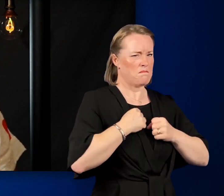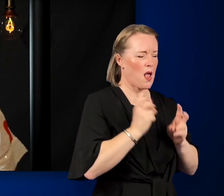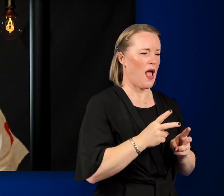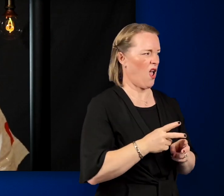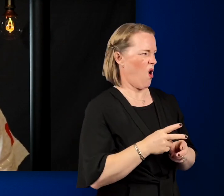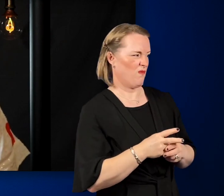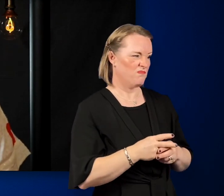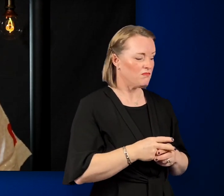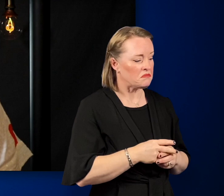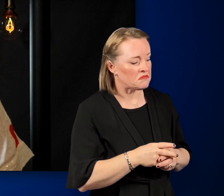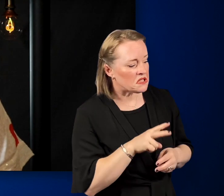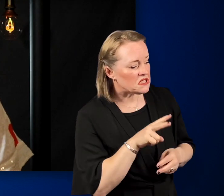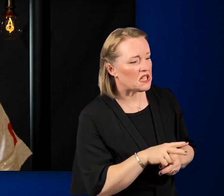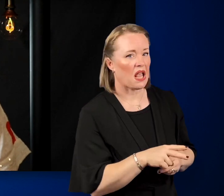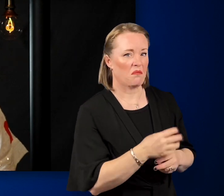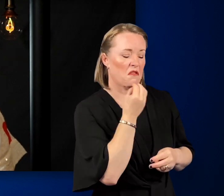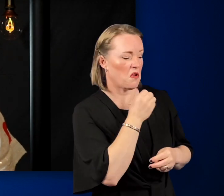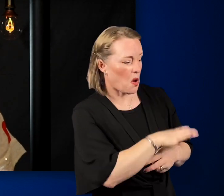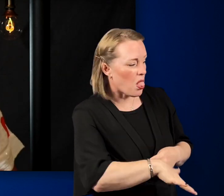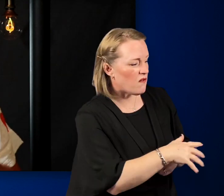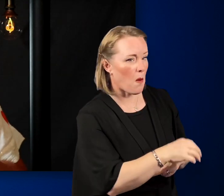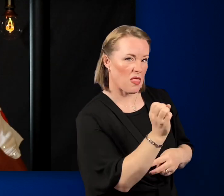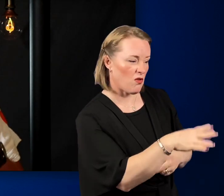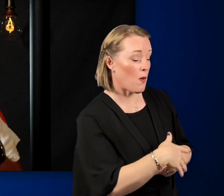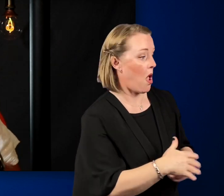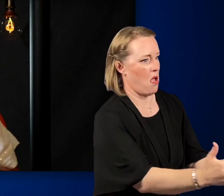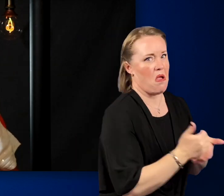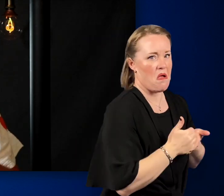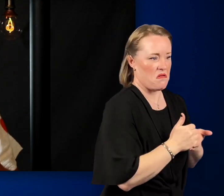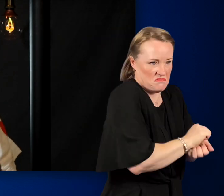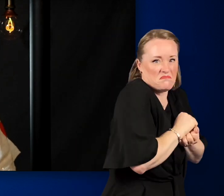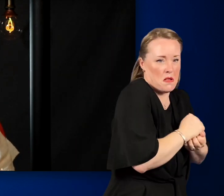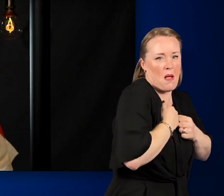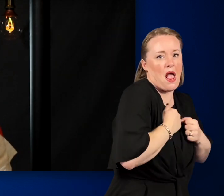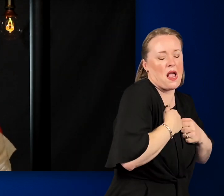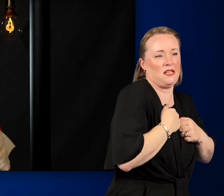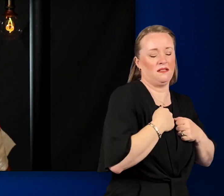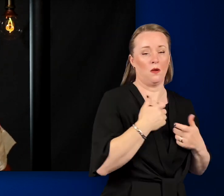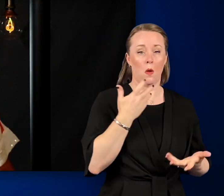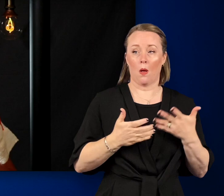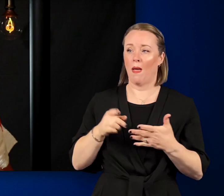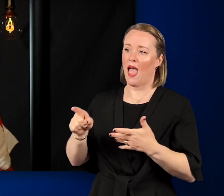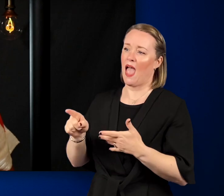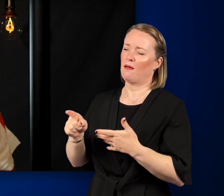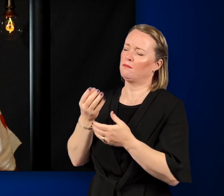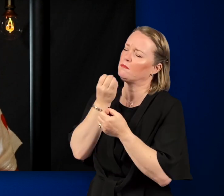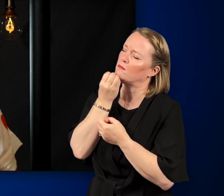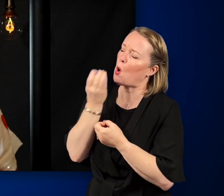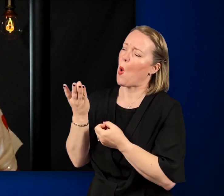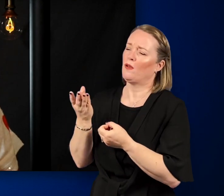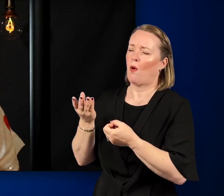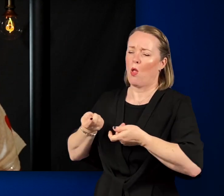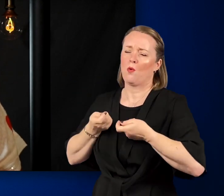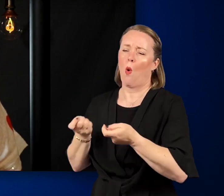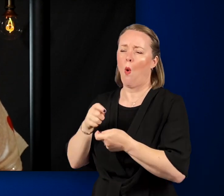to hold on to that when somebody is offering you endless home-cooked Sunday roast dinners with wonderful